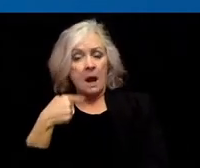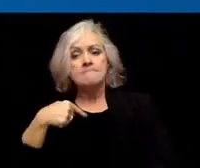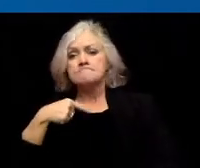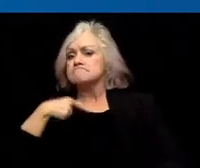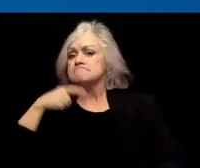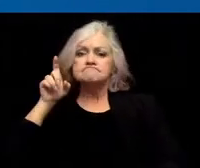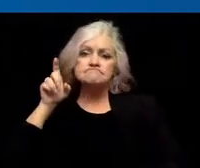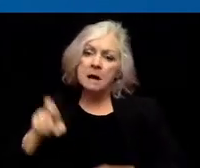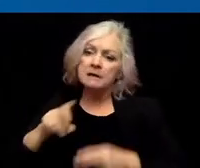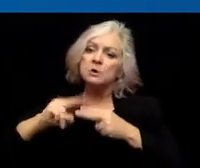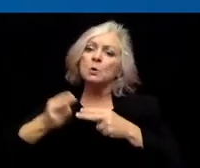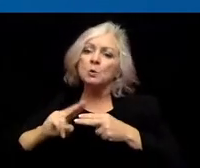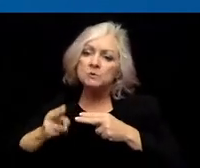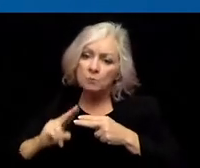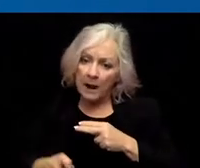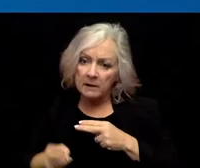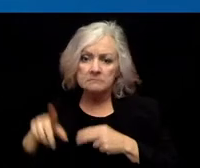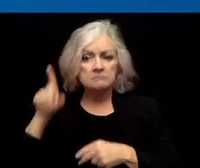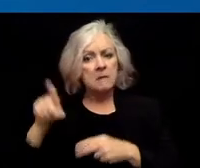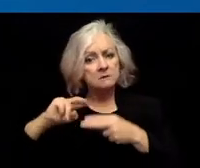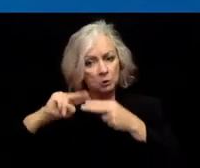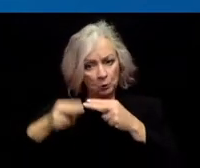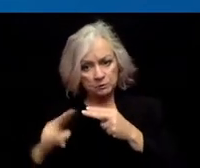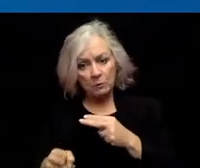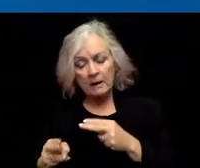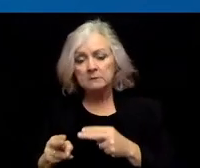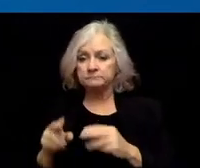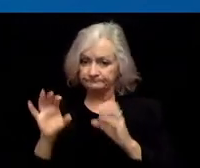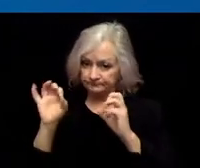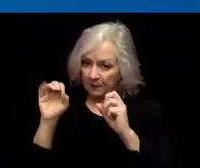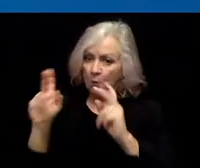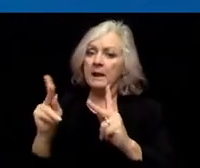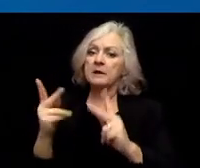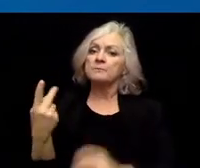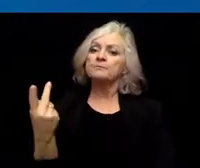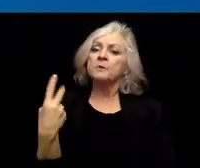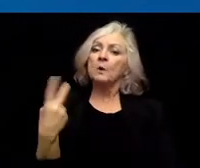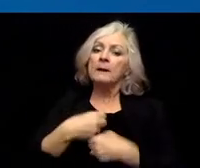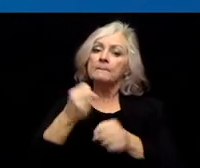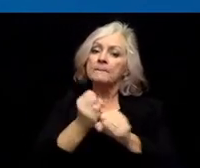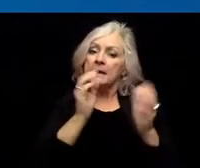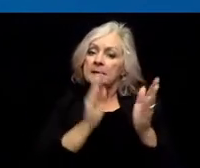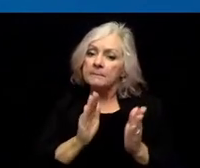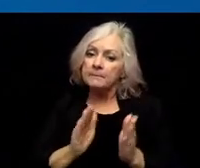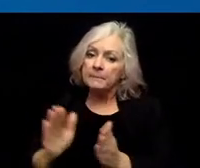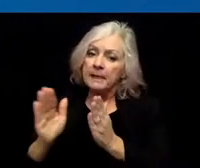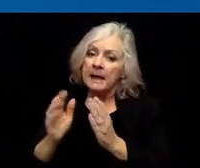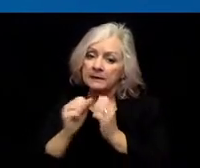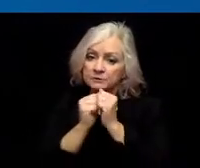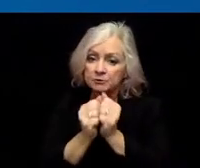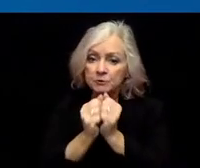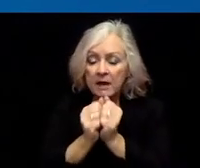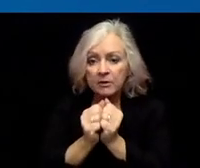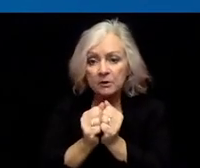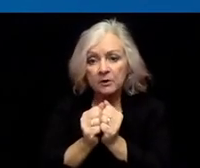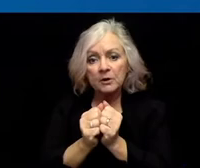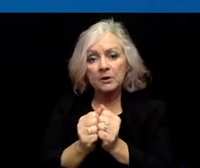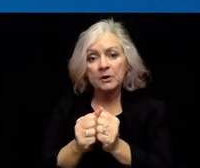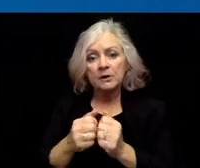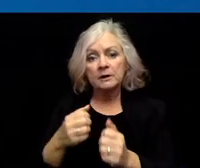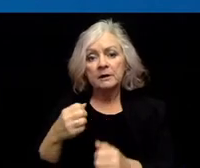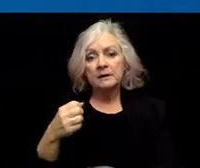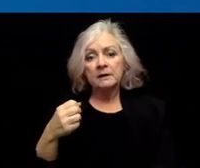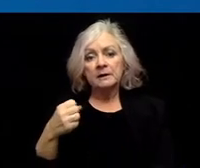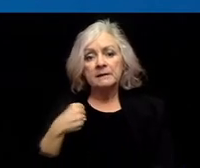we started creating a plan together. Now, we're a group home with staff that we're not